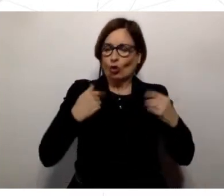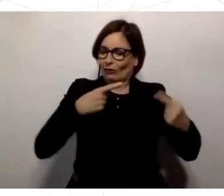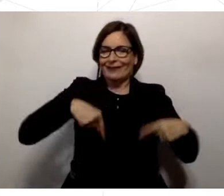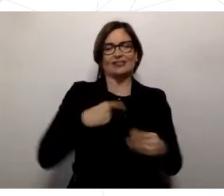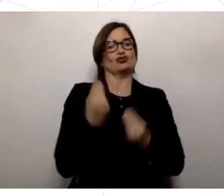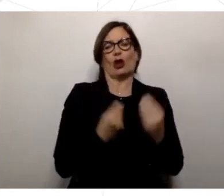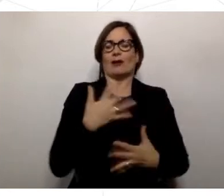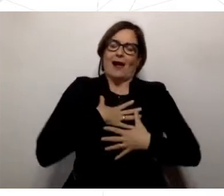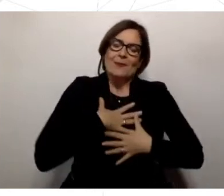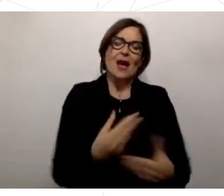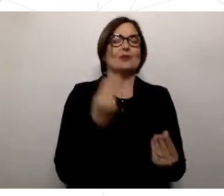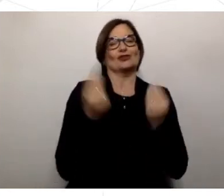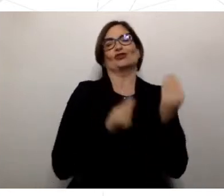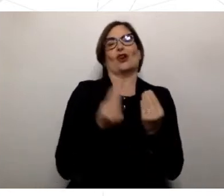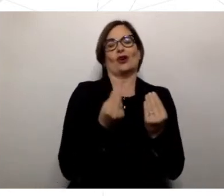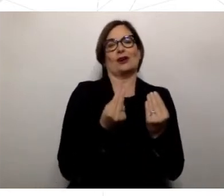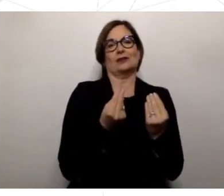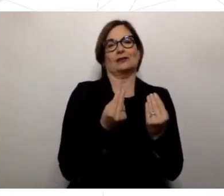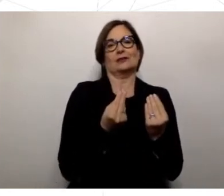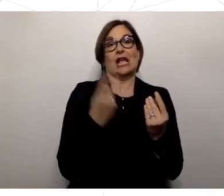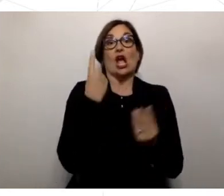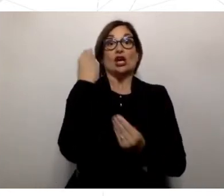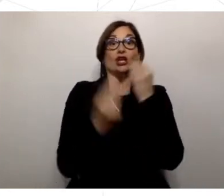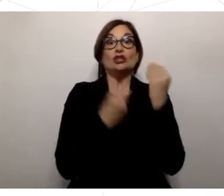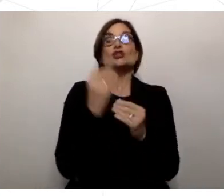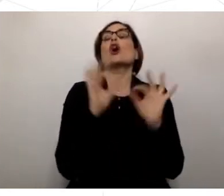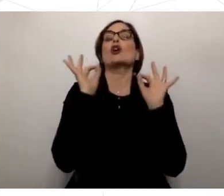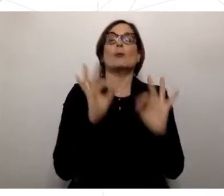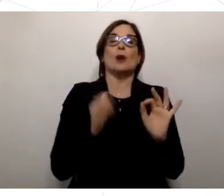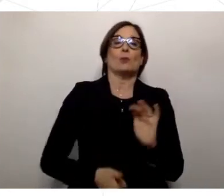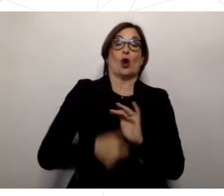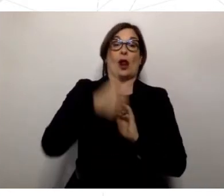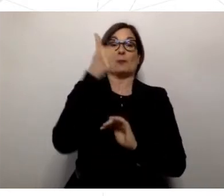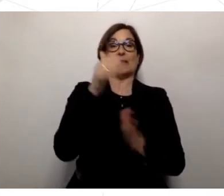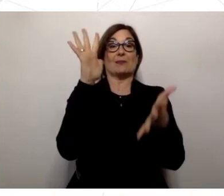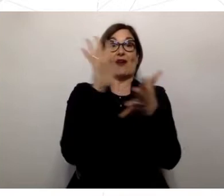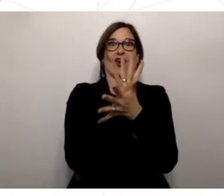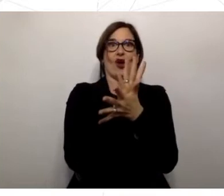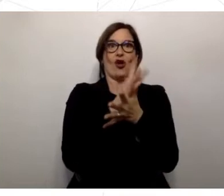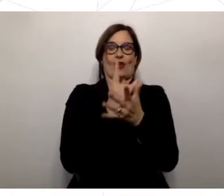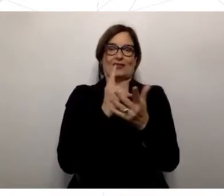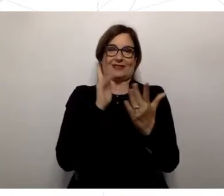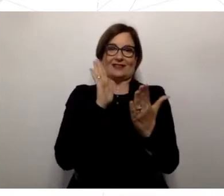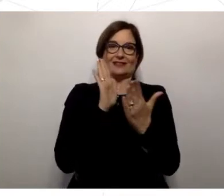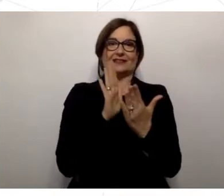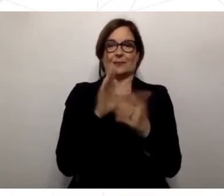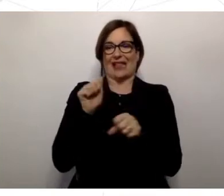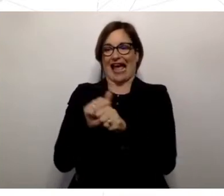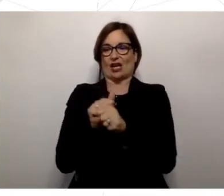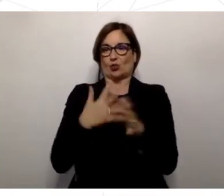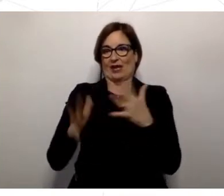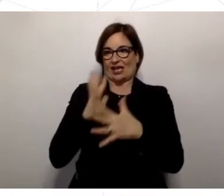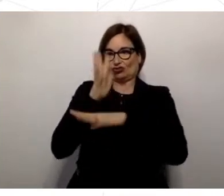gamers ourselves. We love gaming. Gaming is really where we first approached, from a hardware standpoint, dedicated accessible hardware.